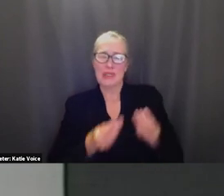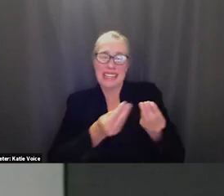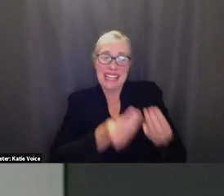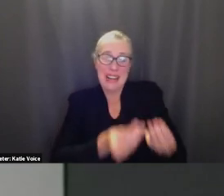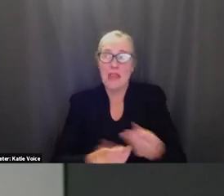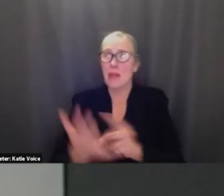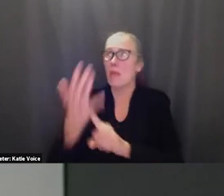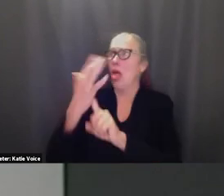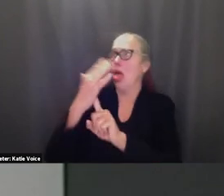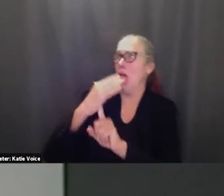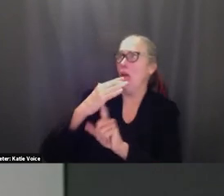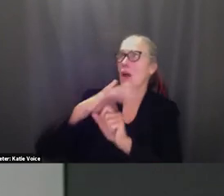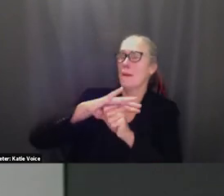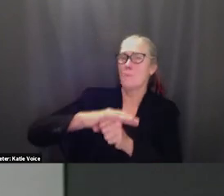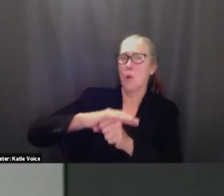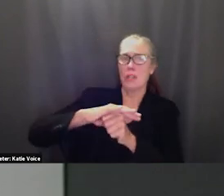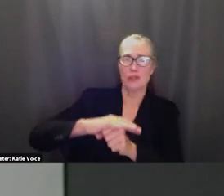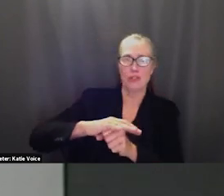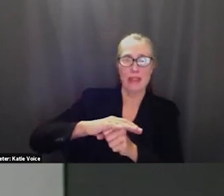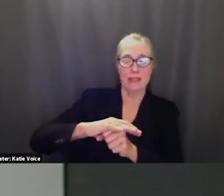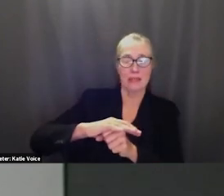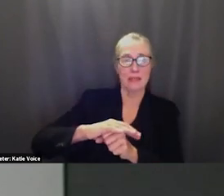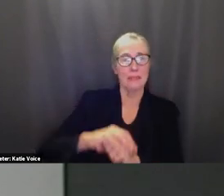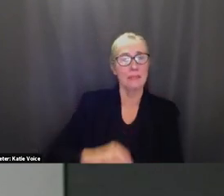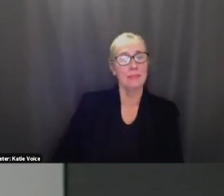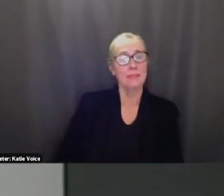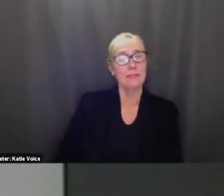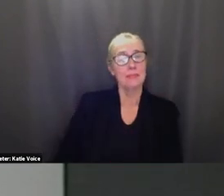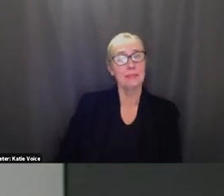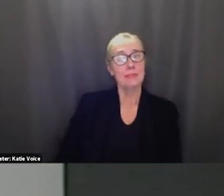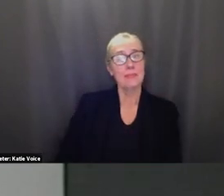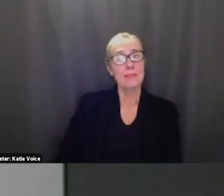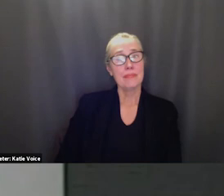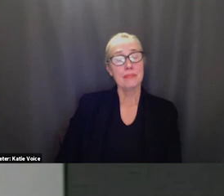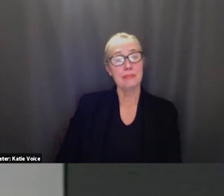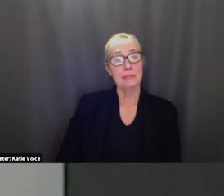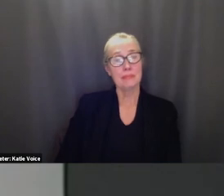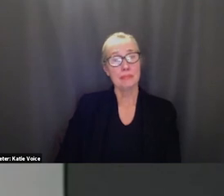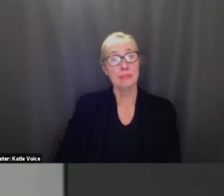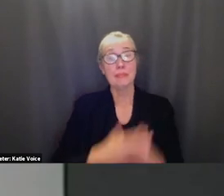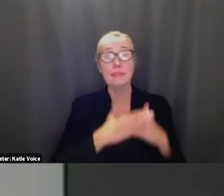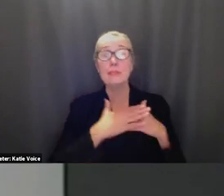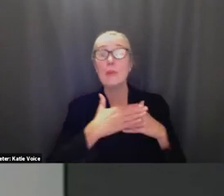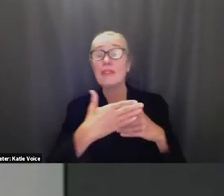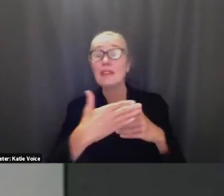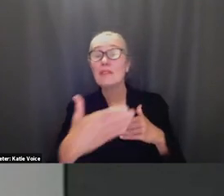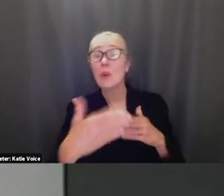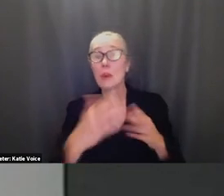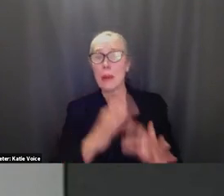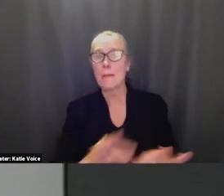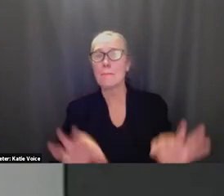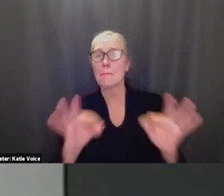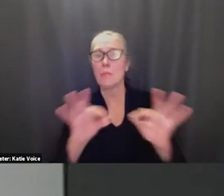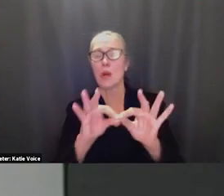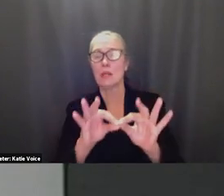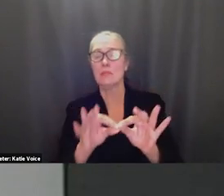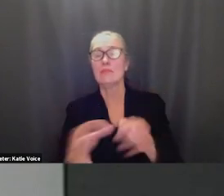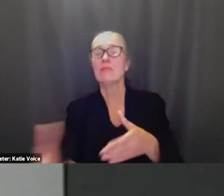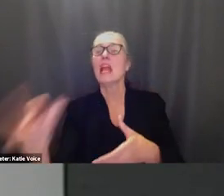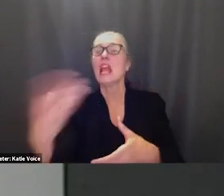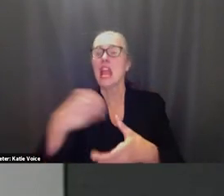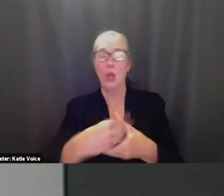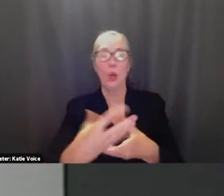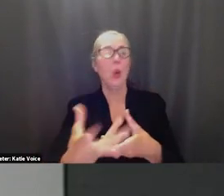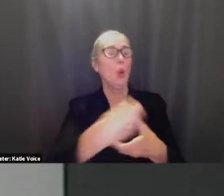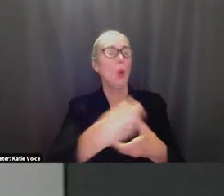uh yeah and i i think with moving forward we need to include the opinions of the